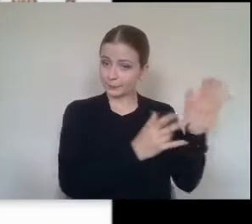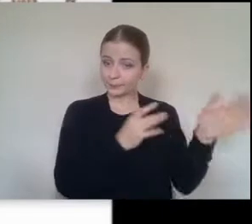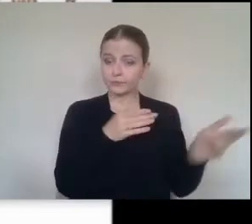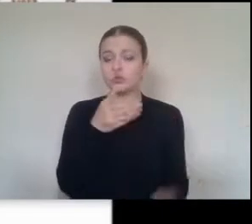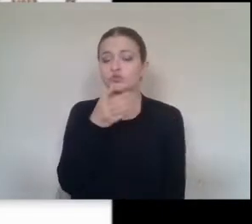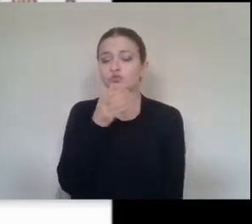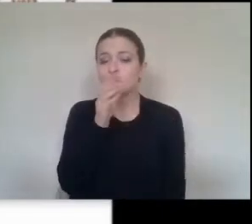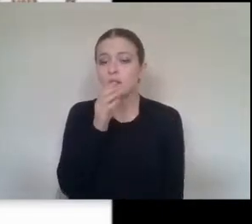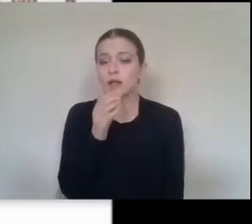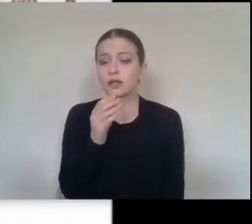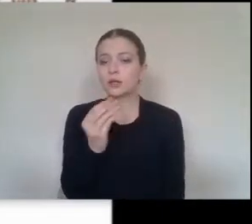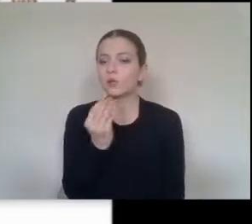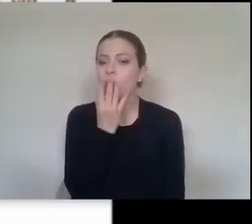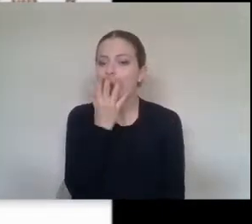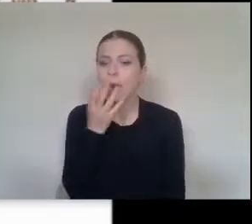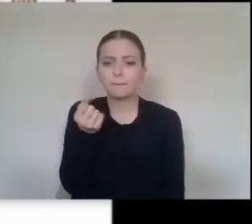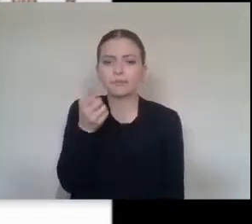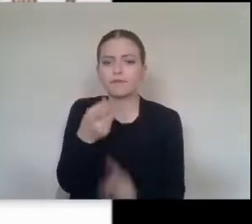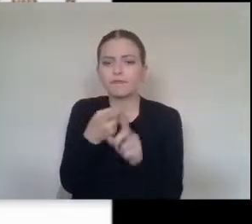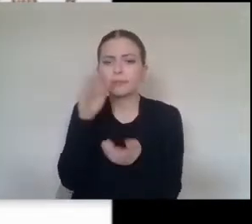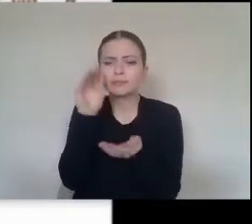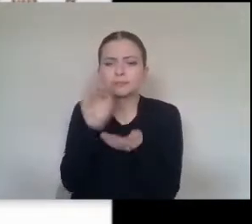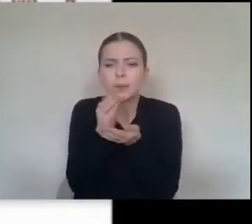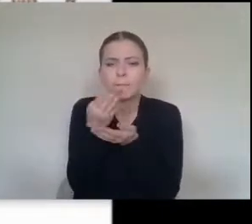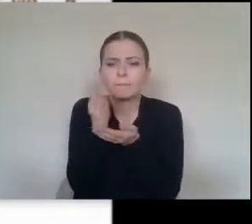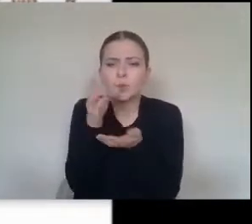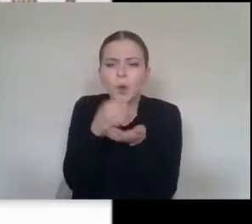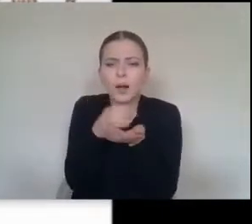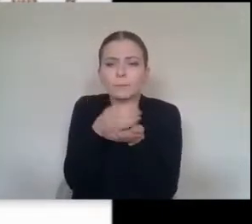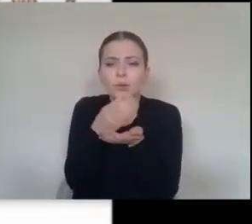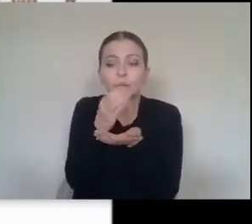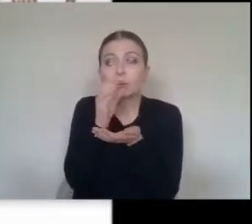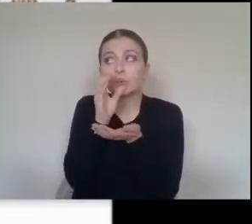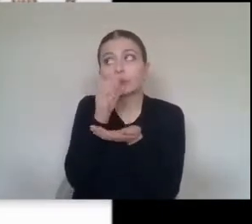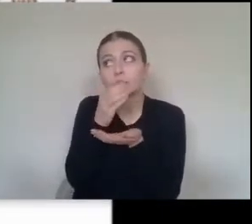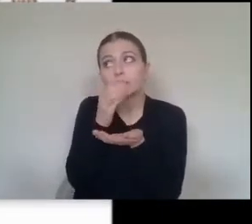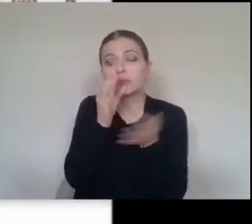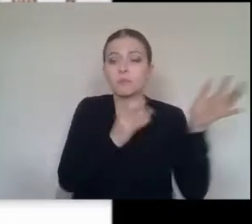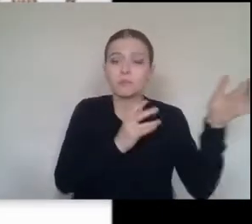a little blue cup.